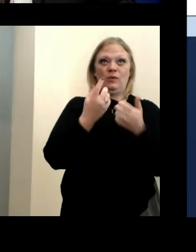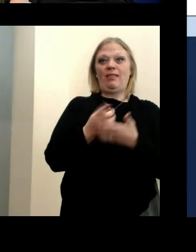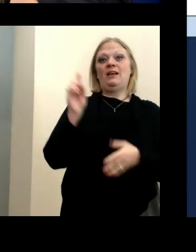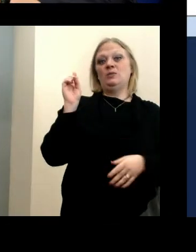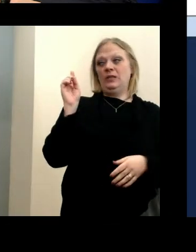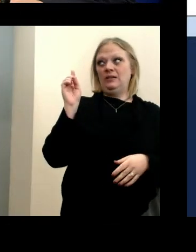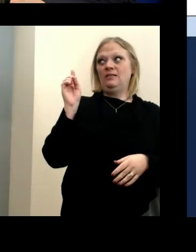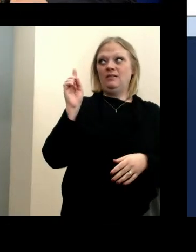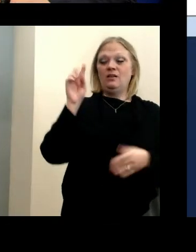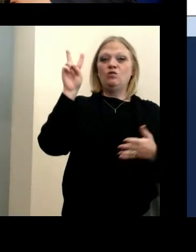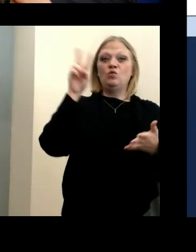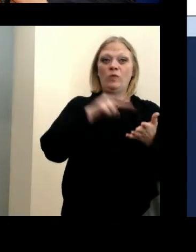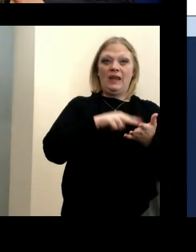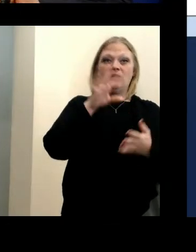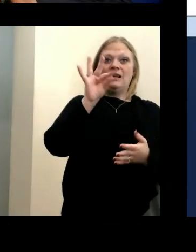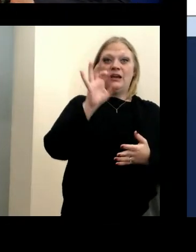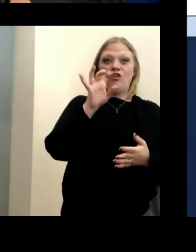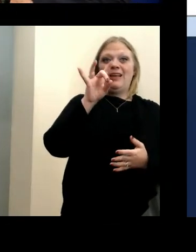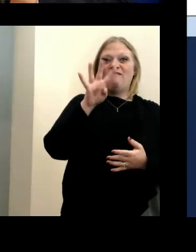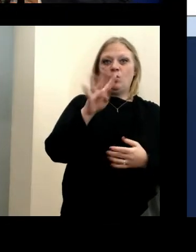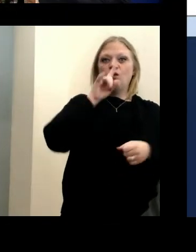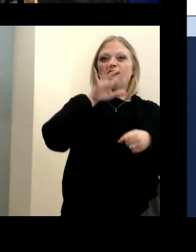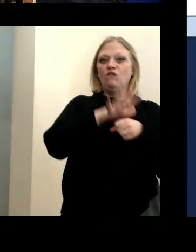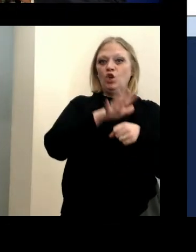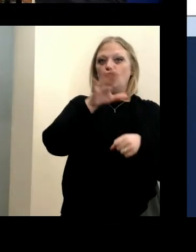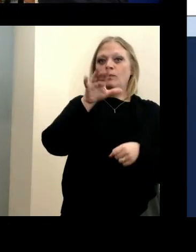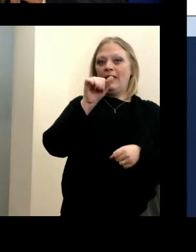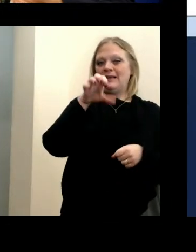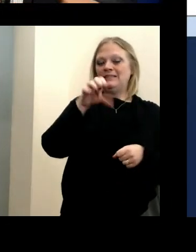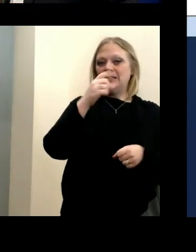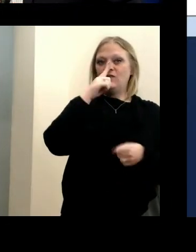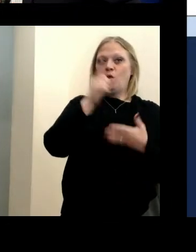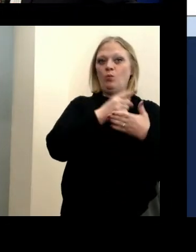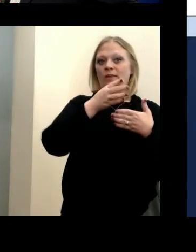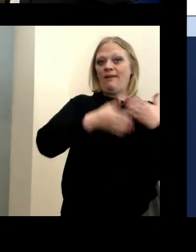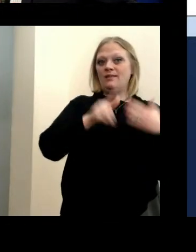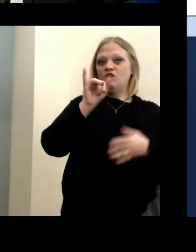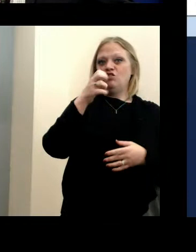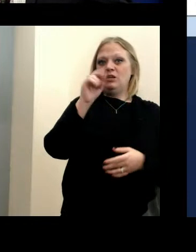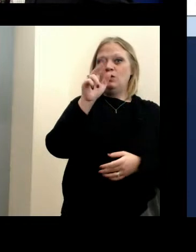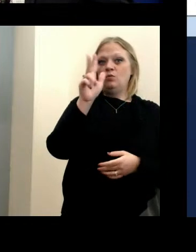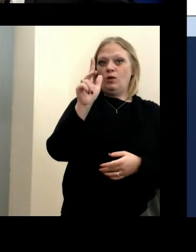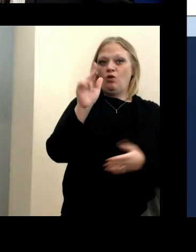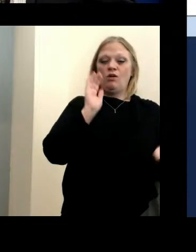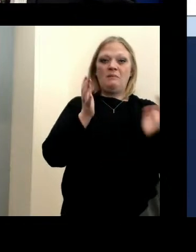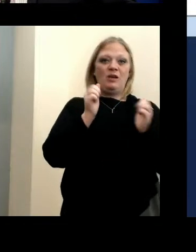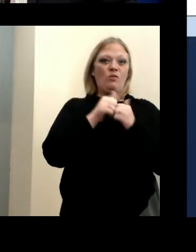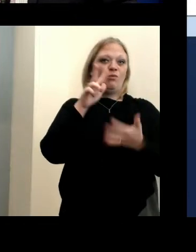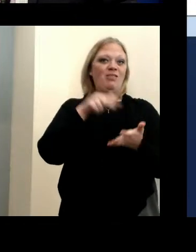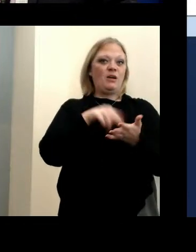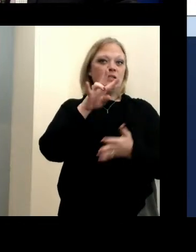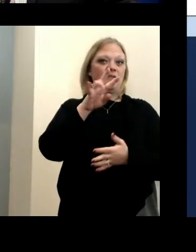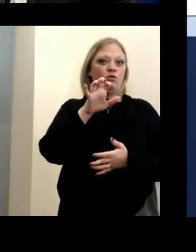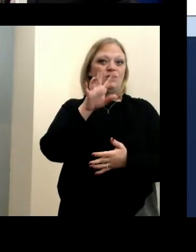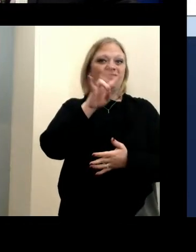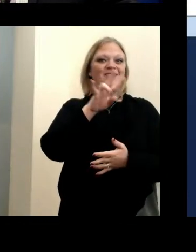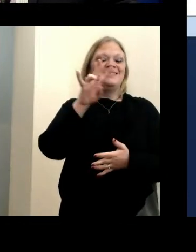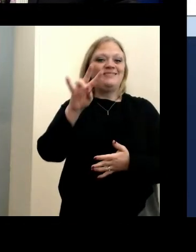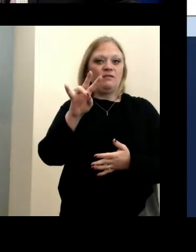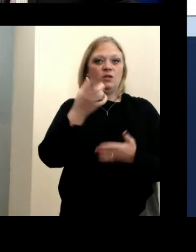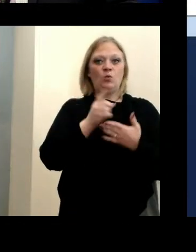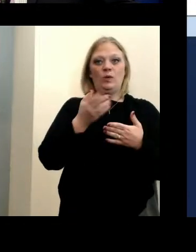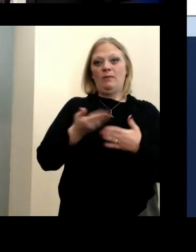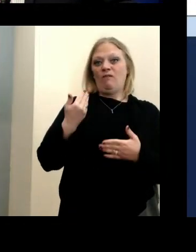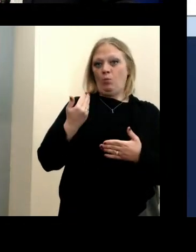had 2,984 confirmed cases for the week ending January 23rd as compared to 3,777 the week